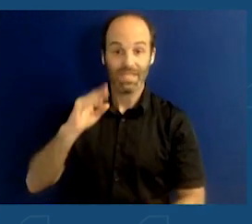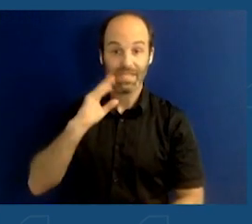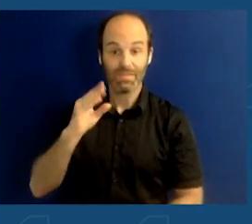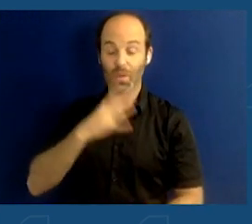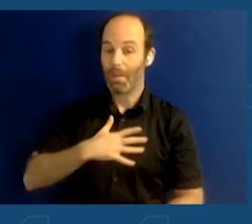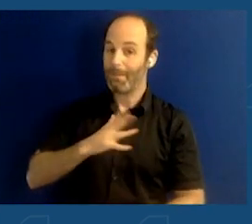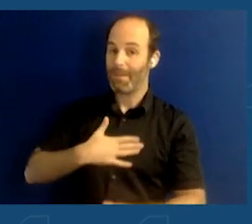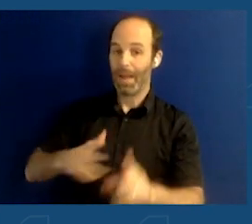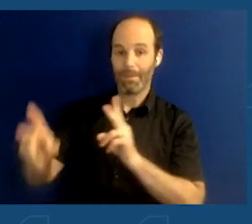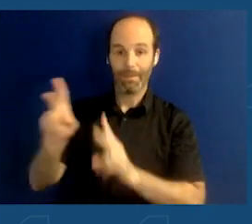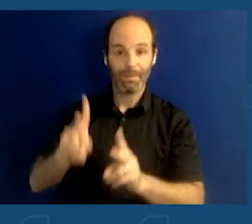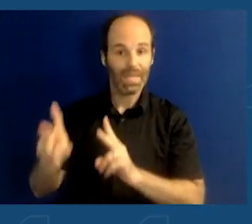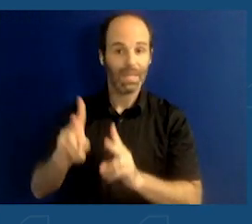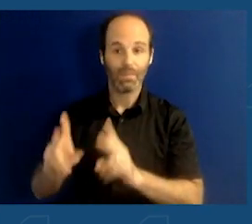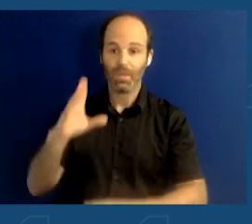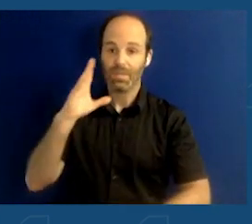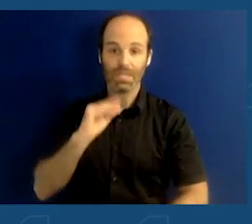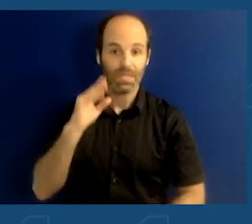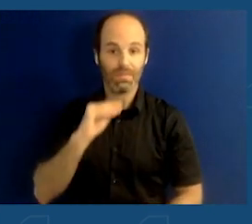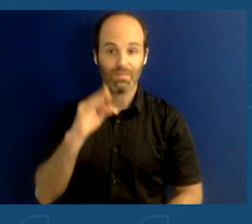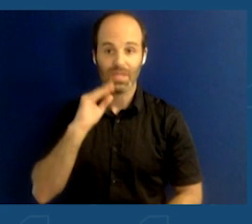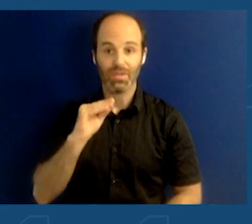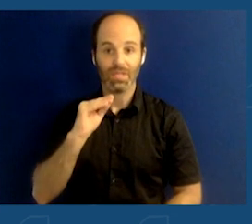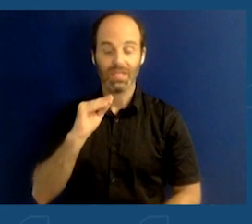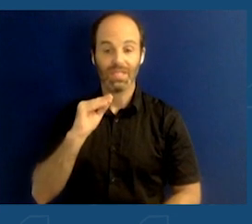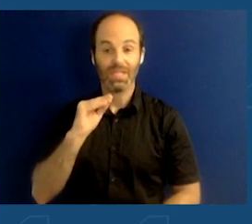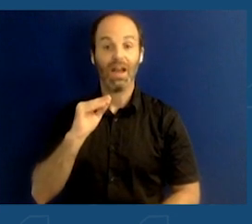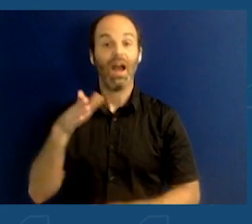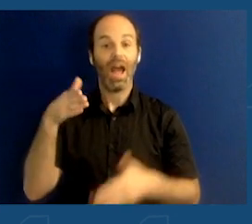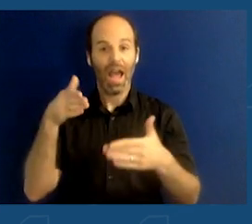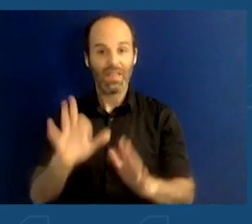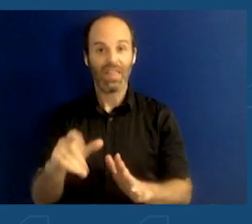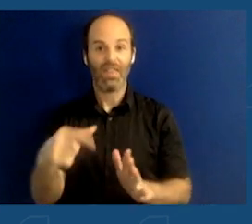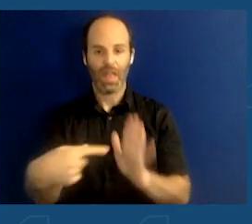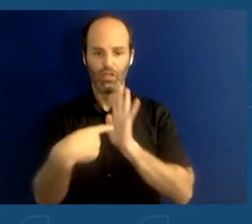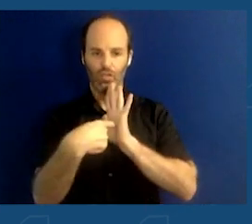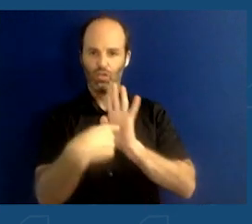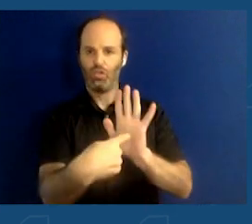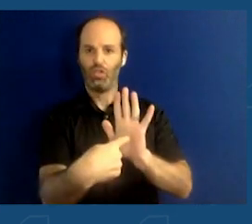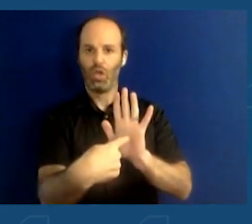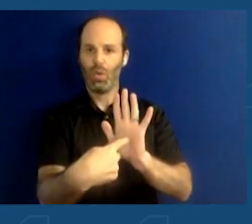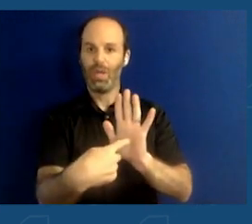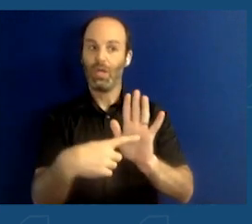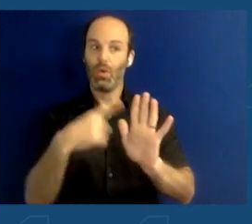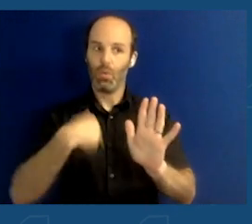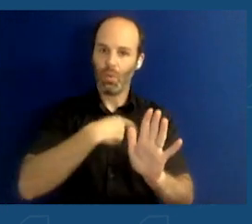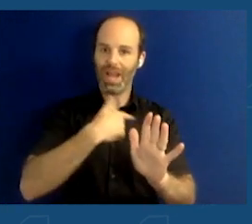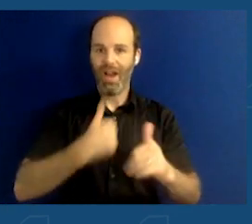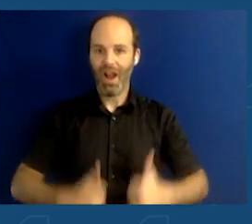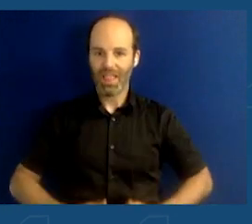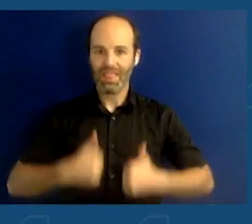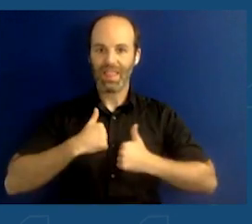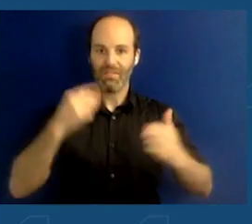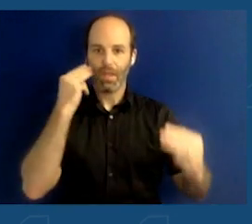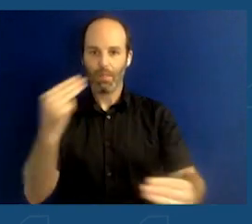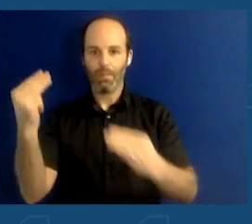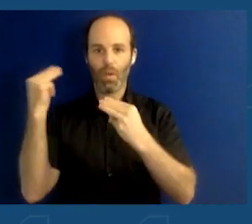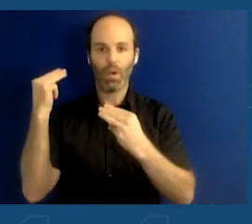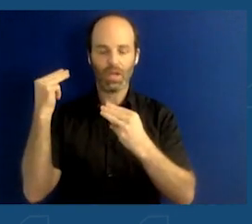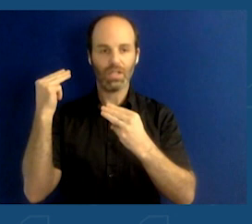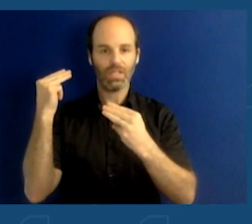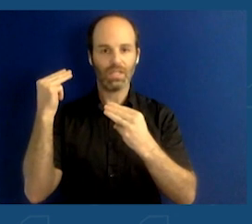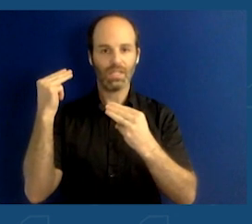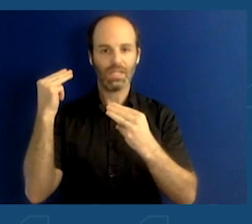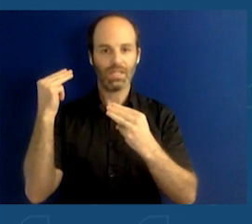people, and let it stand as a living memorial for all of us.